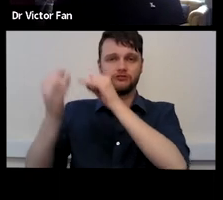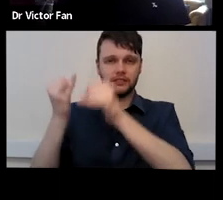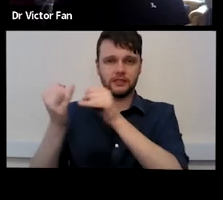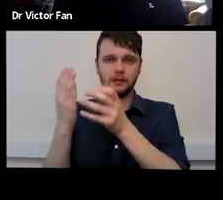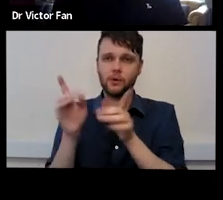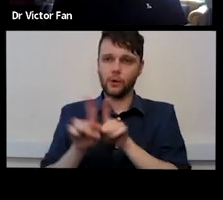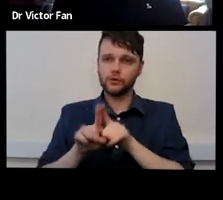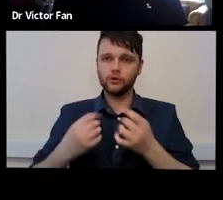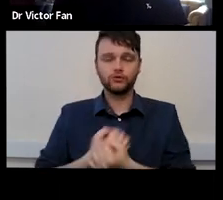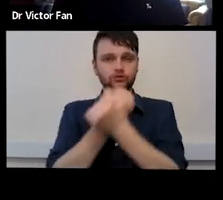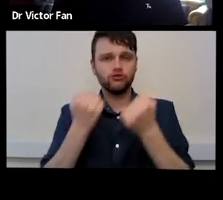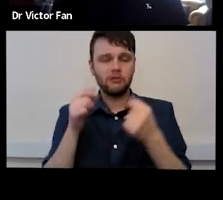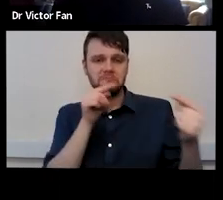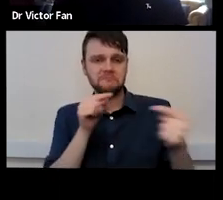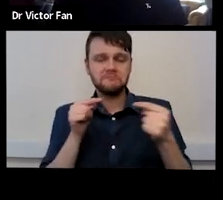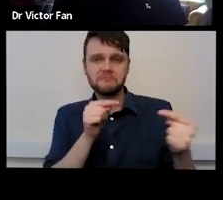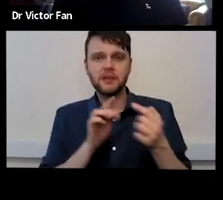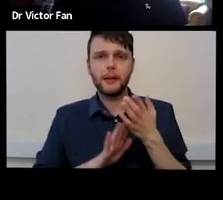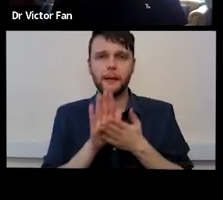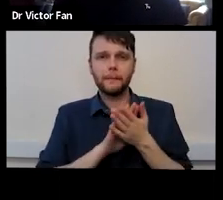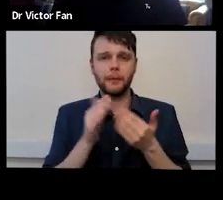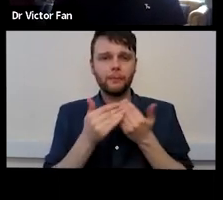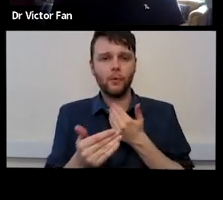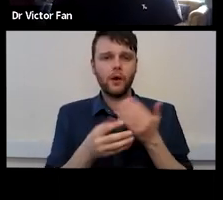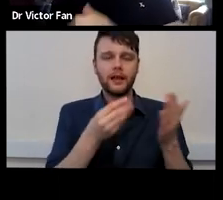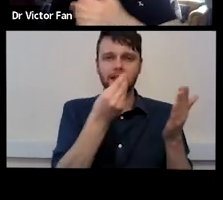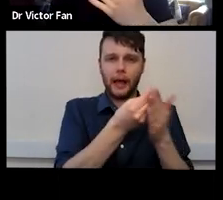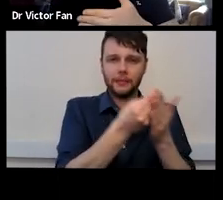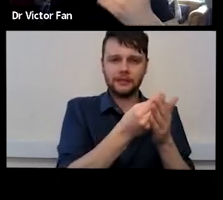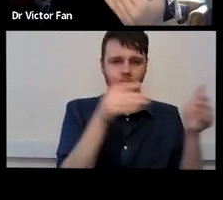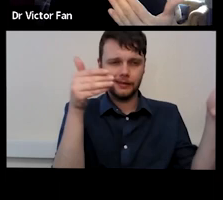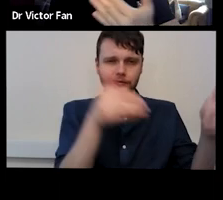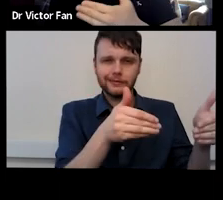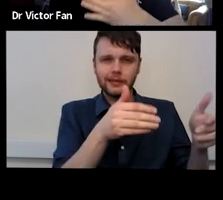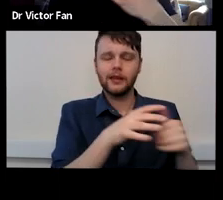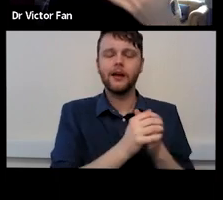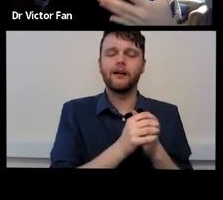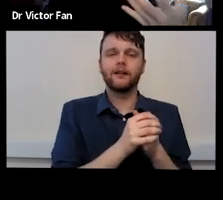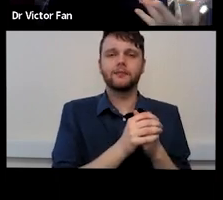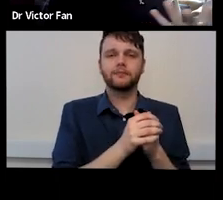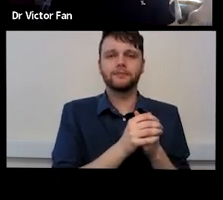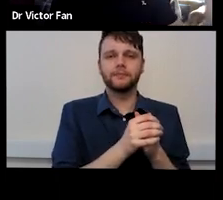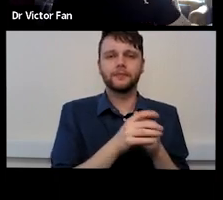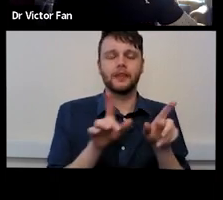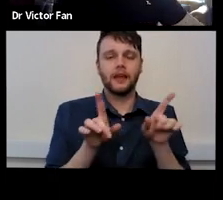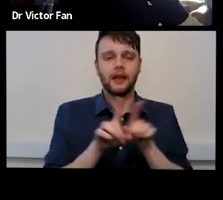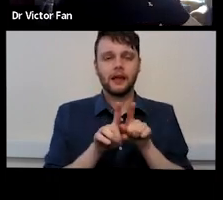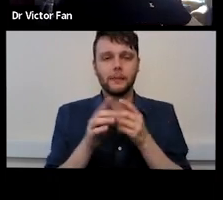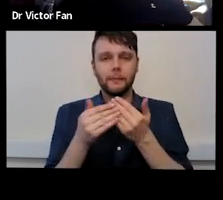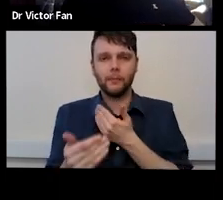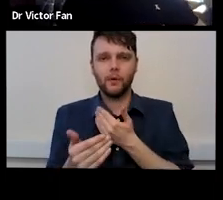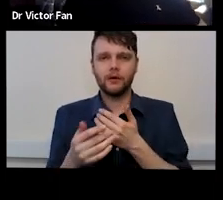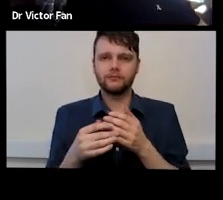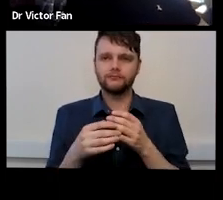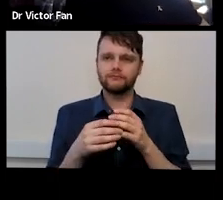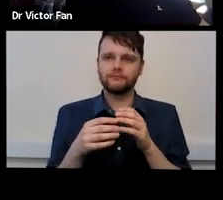debate between more capitalist oriented film aesthetics and obviously the more